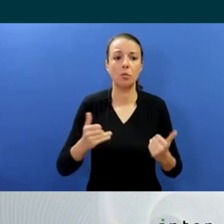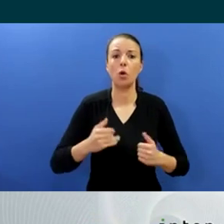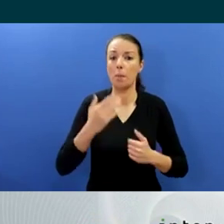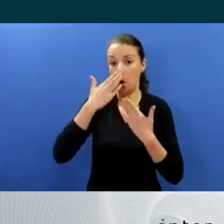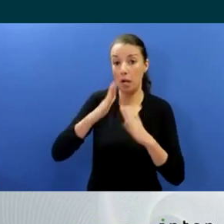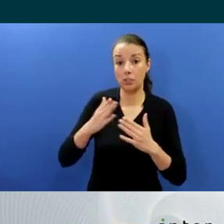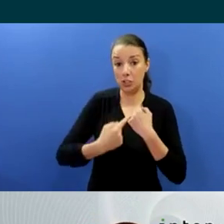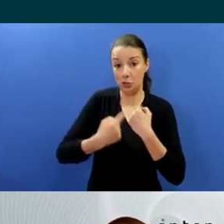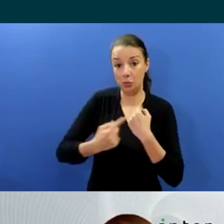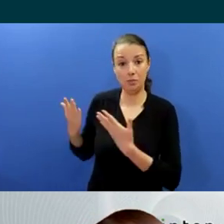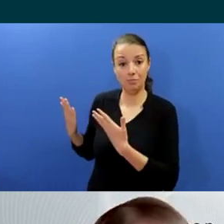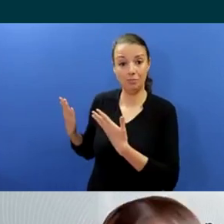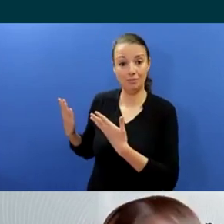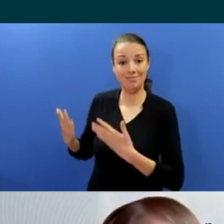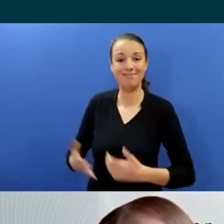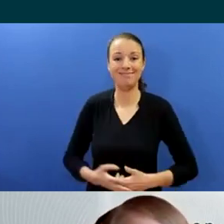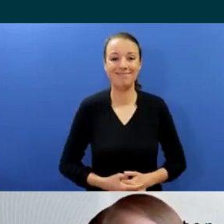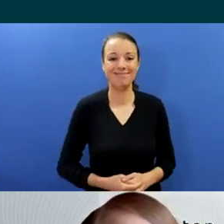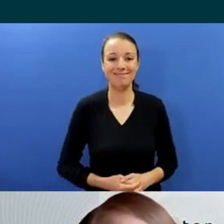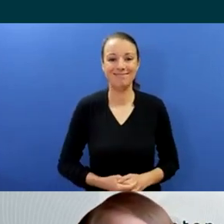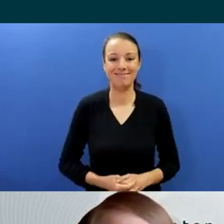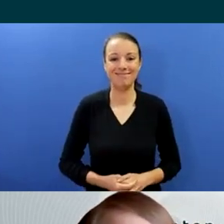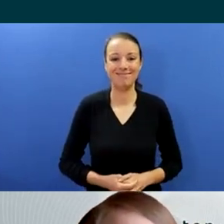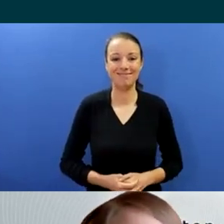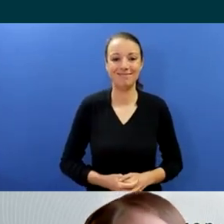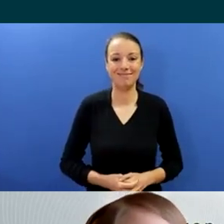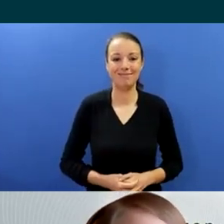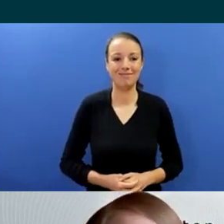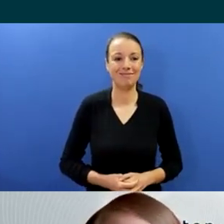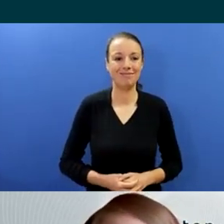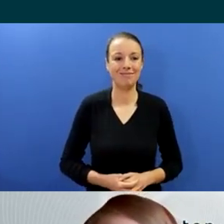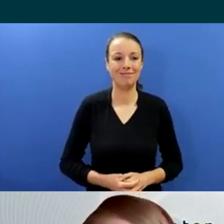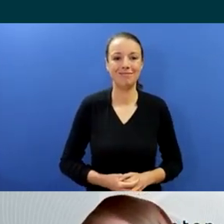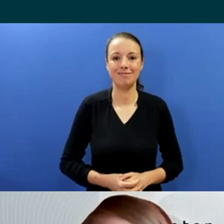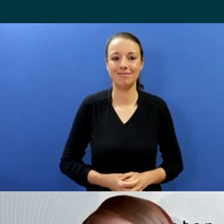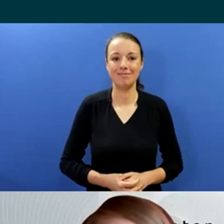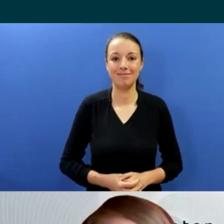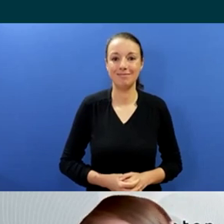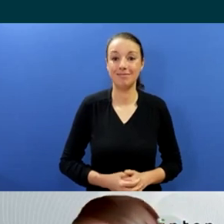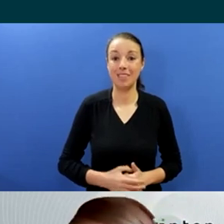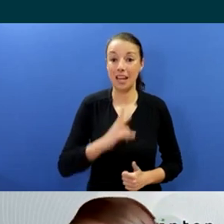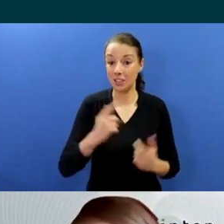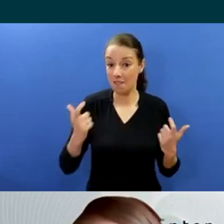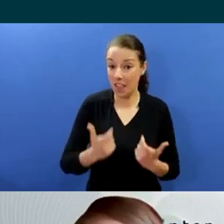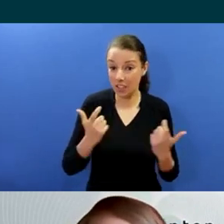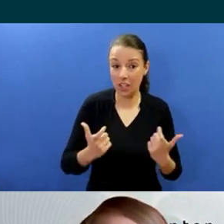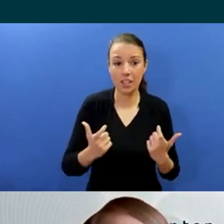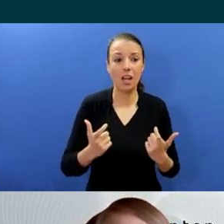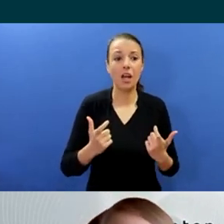The events were the event each included approximately 20 to 55 property